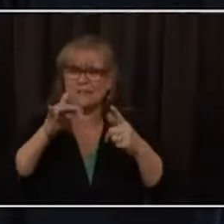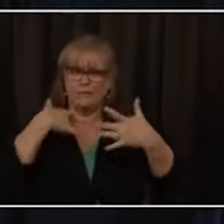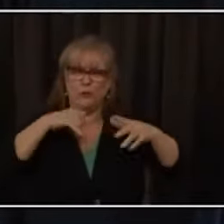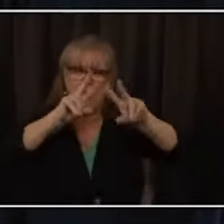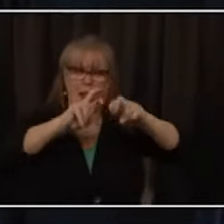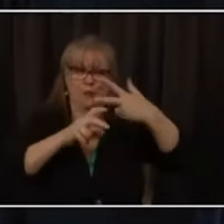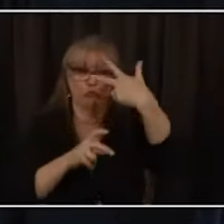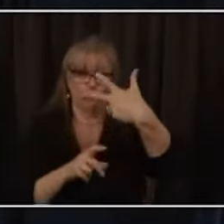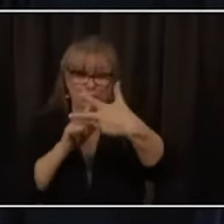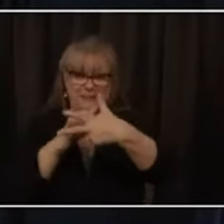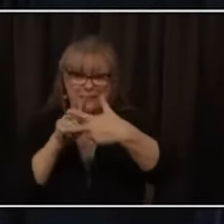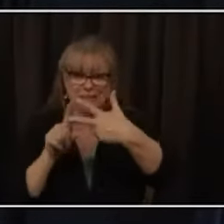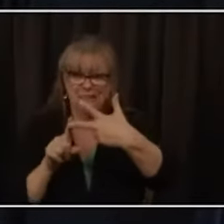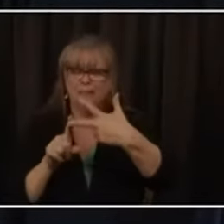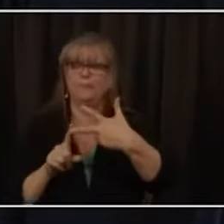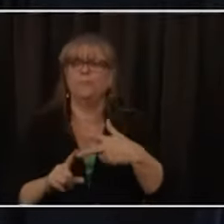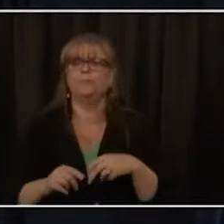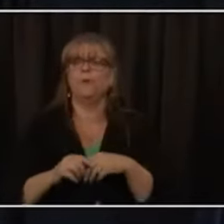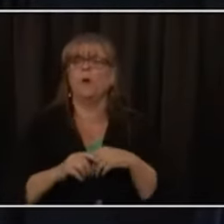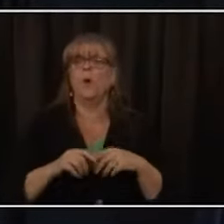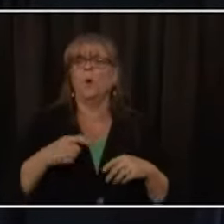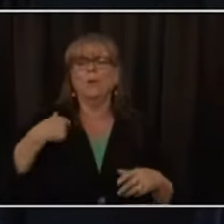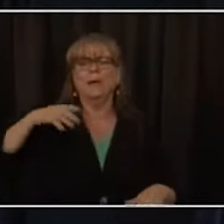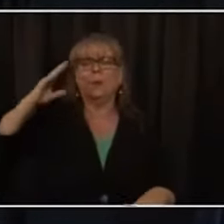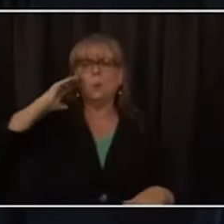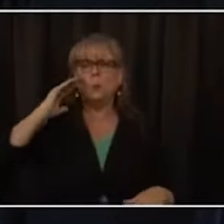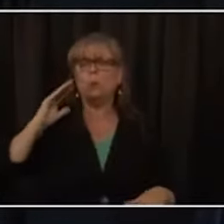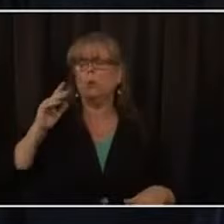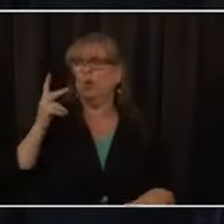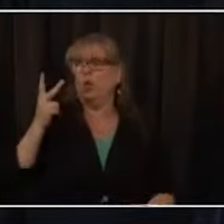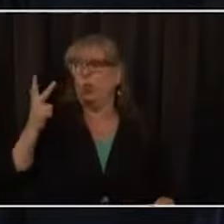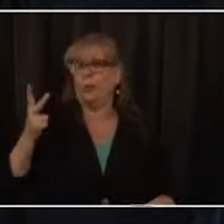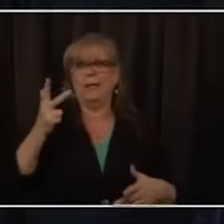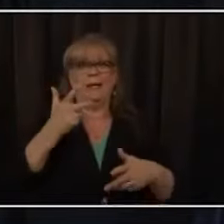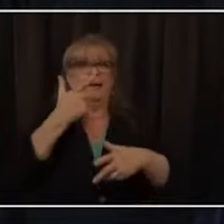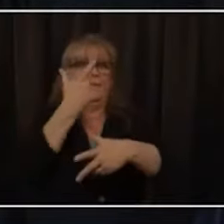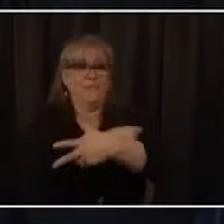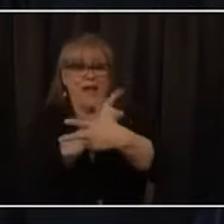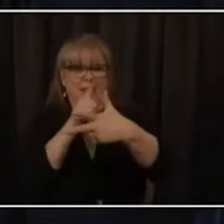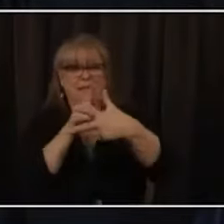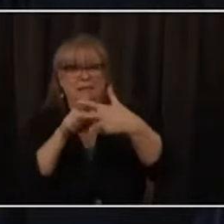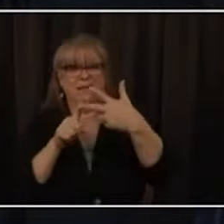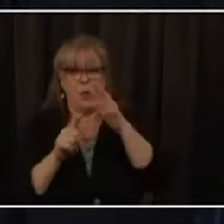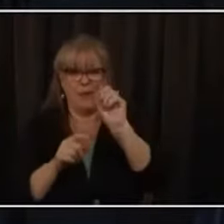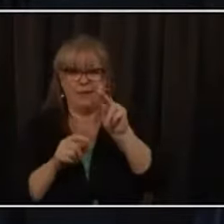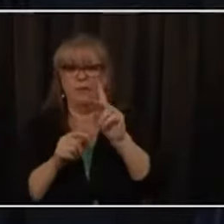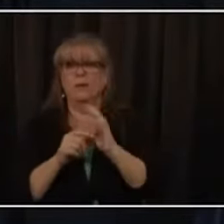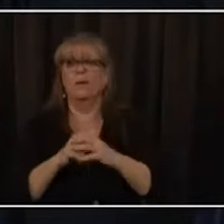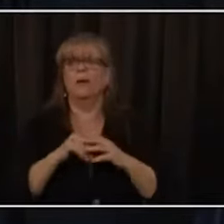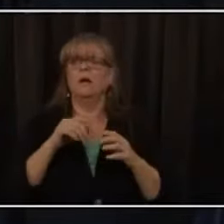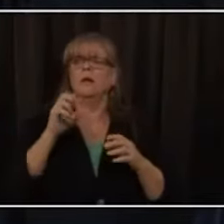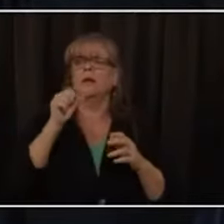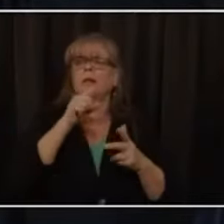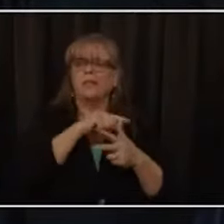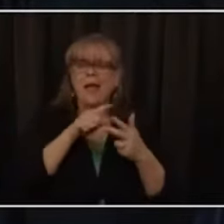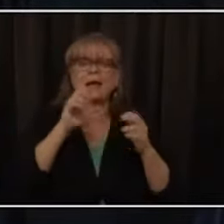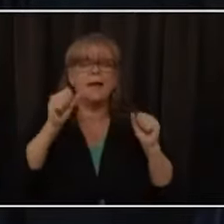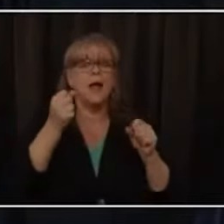these vaccines are associated with some feelings of fever, chills, pain on the